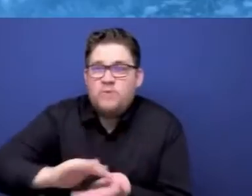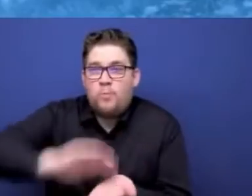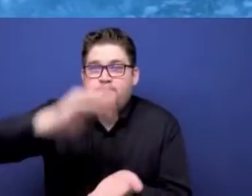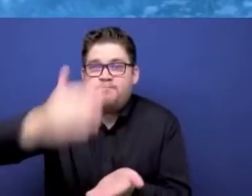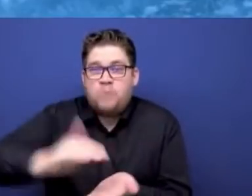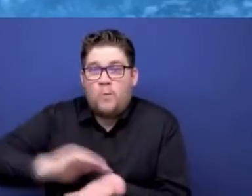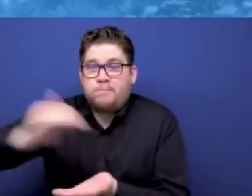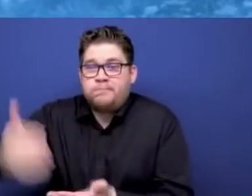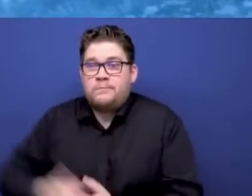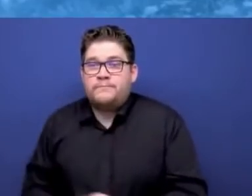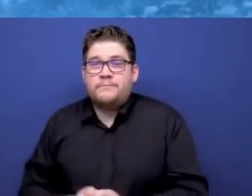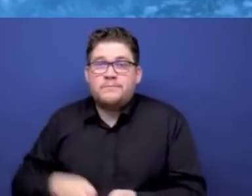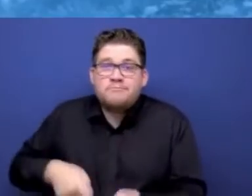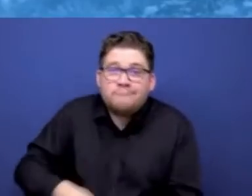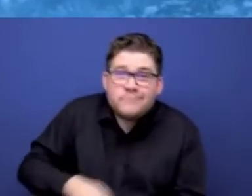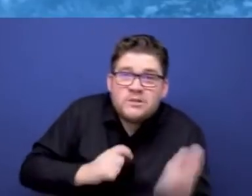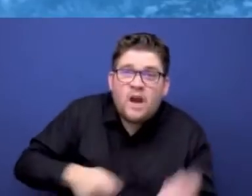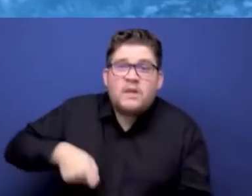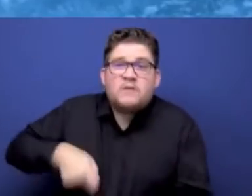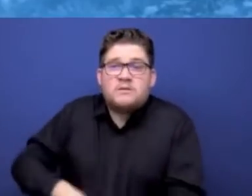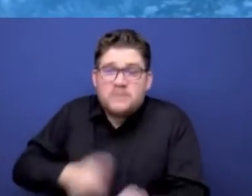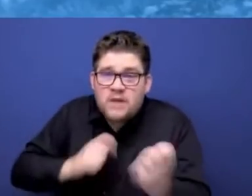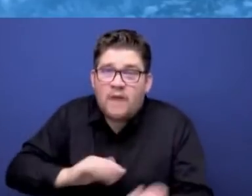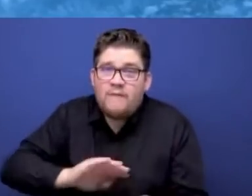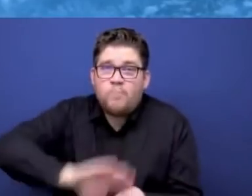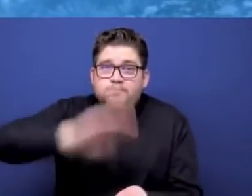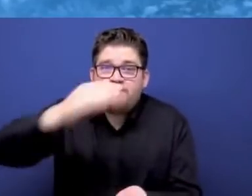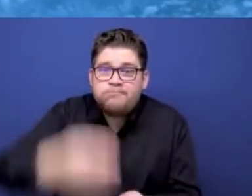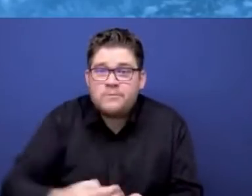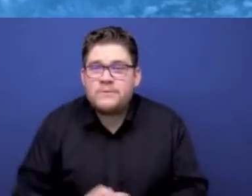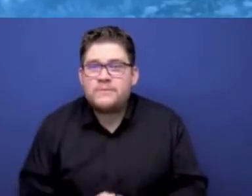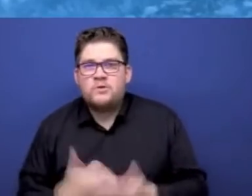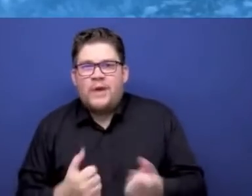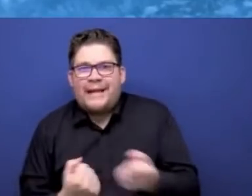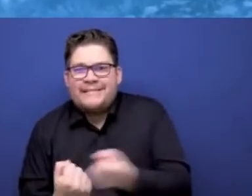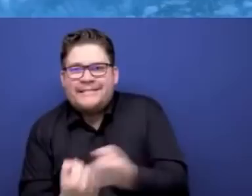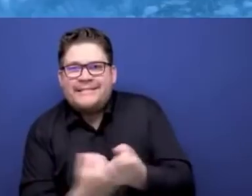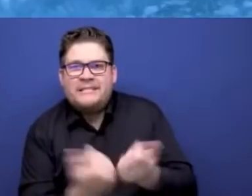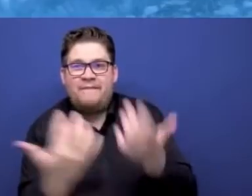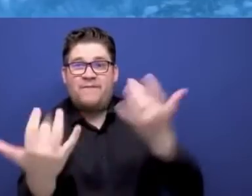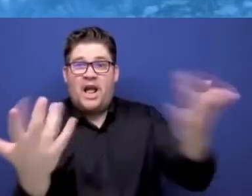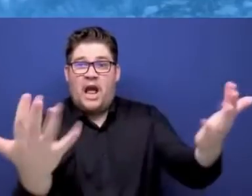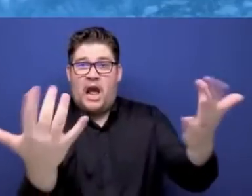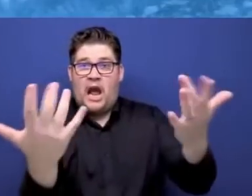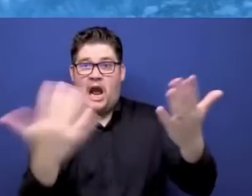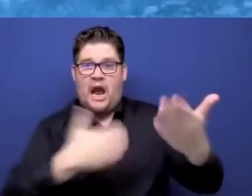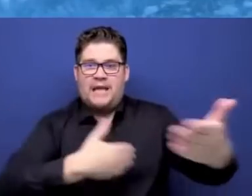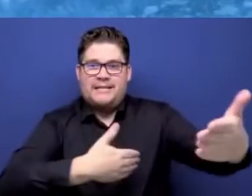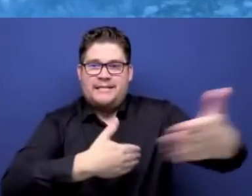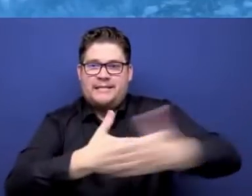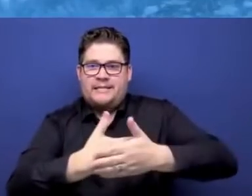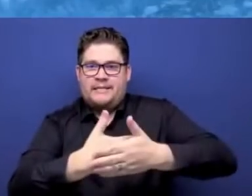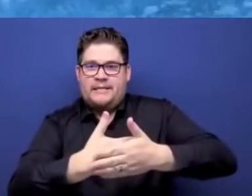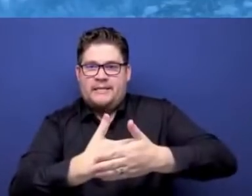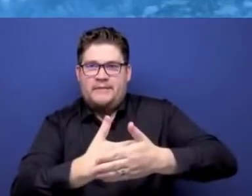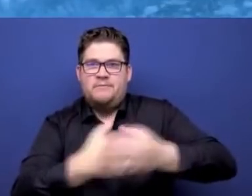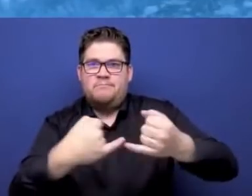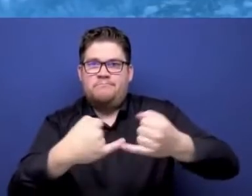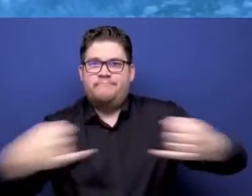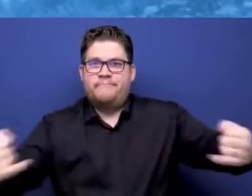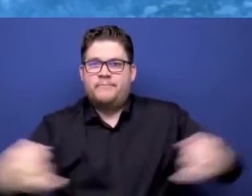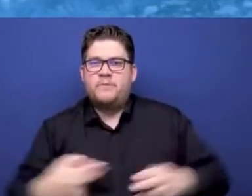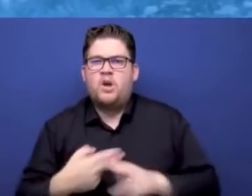trying to reinforce that line to what we call a bit of a black line off that guard to remove any fuel, either through